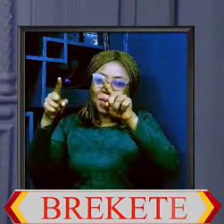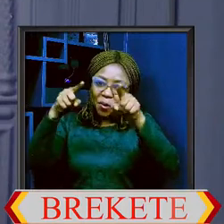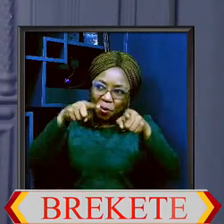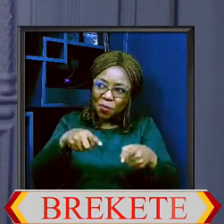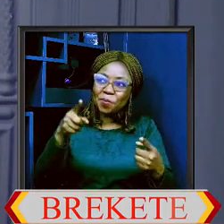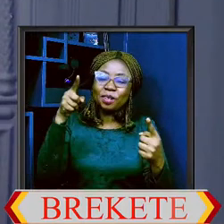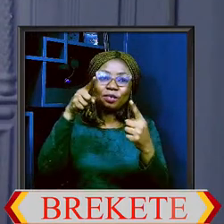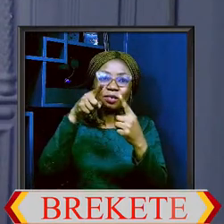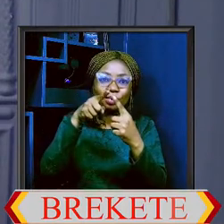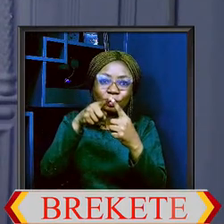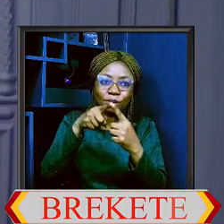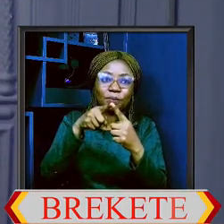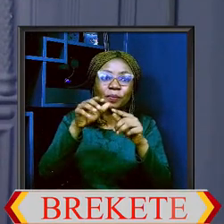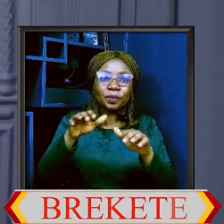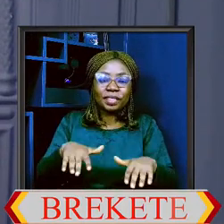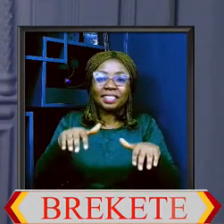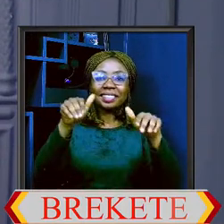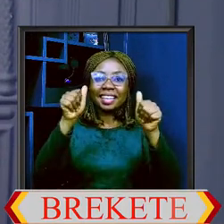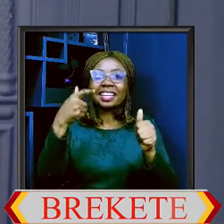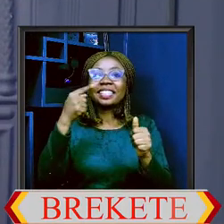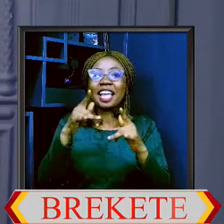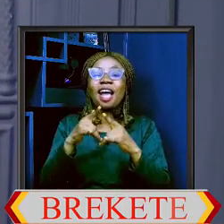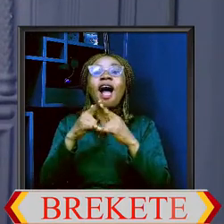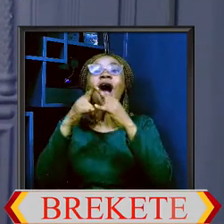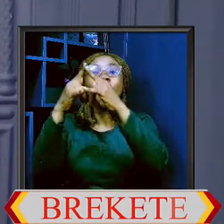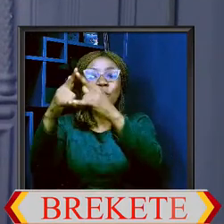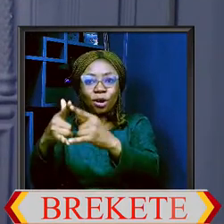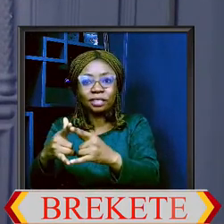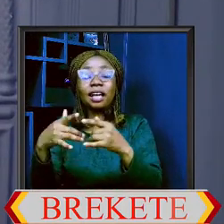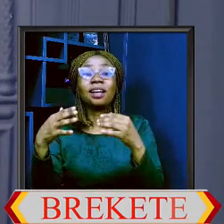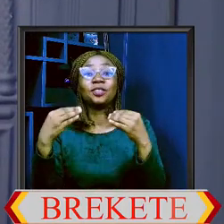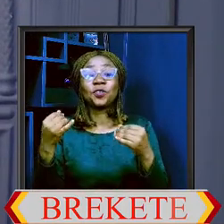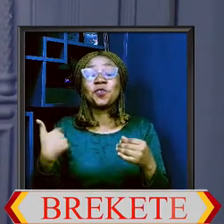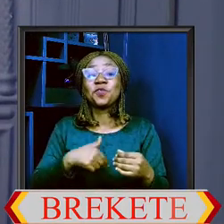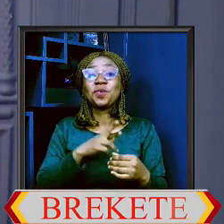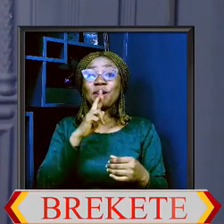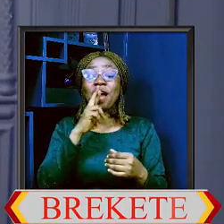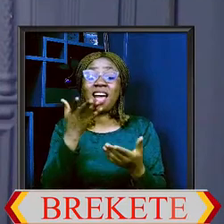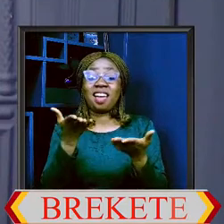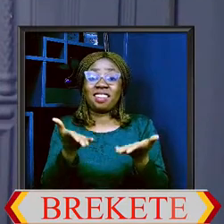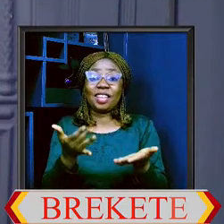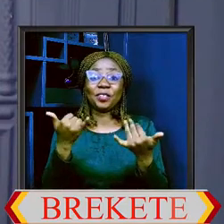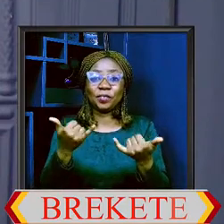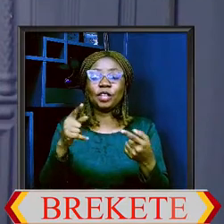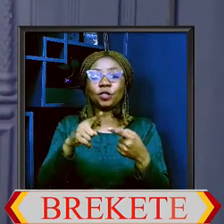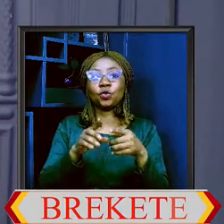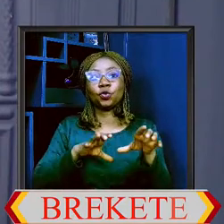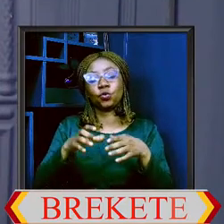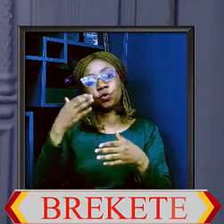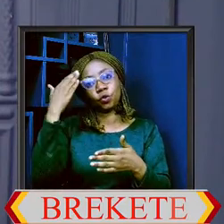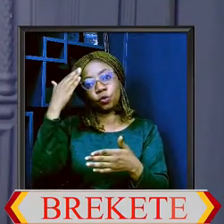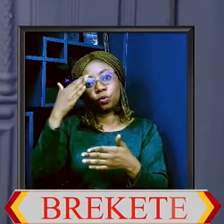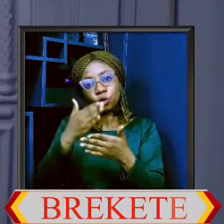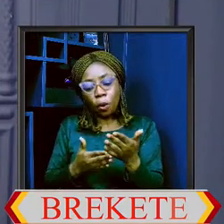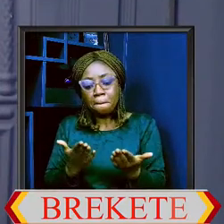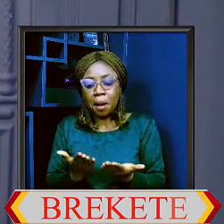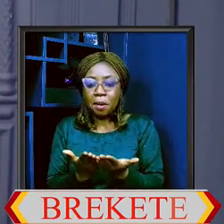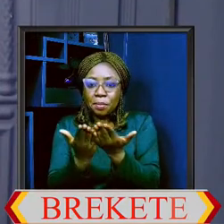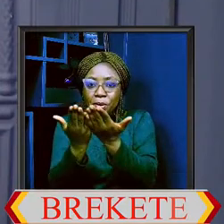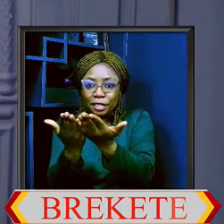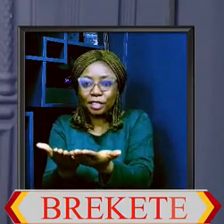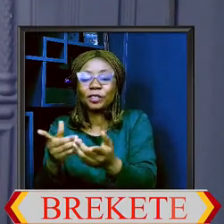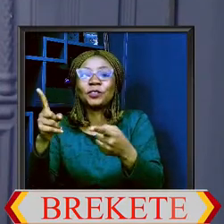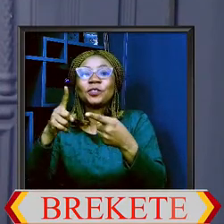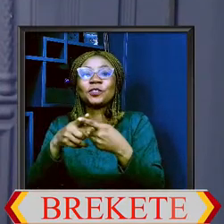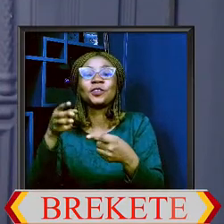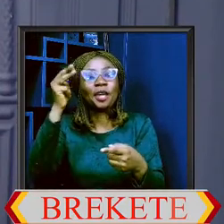to uh take the award so uh we are here today to do some presentation to him